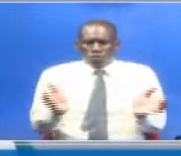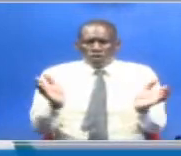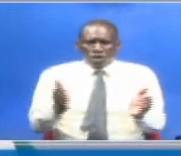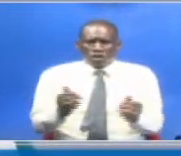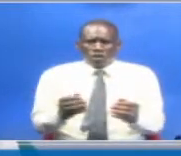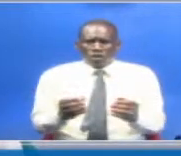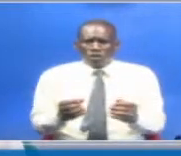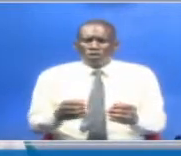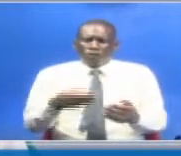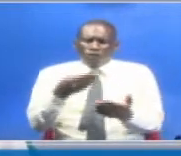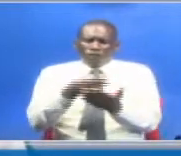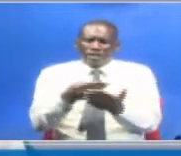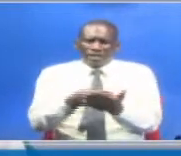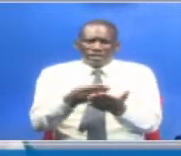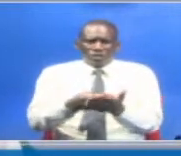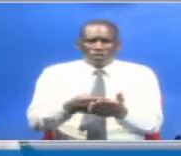financing